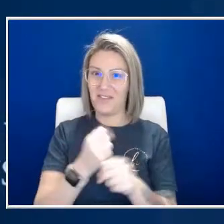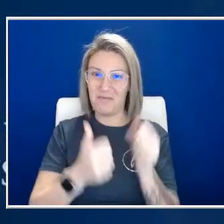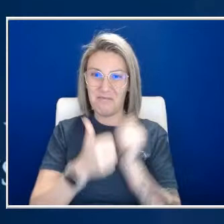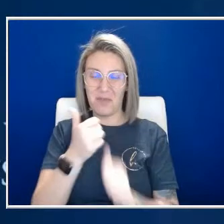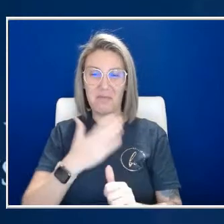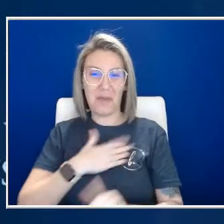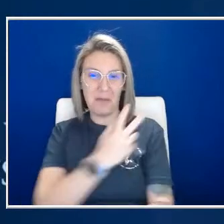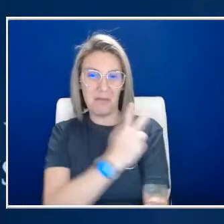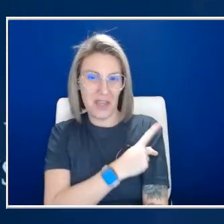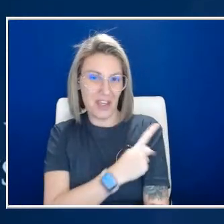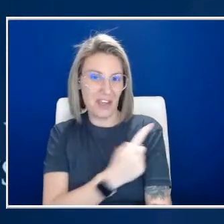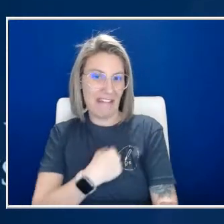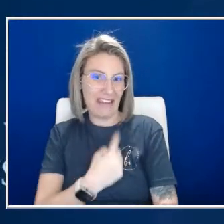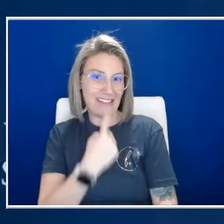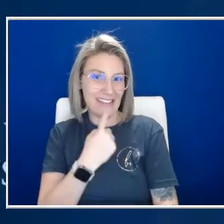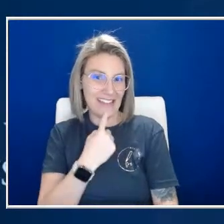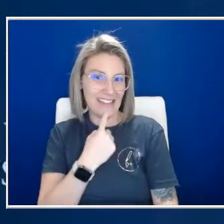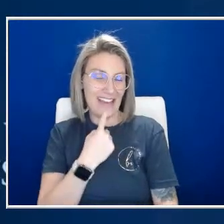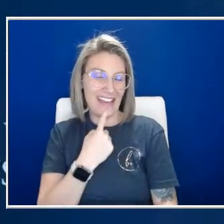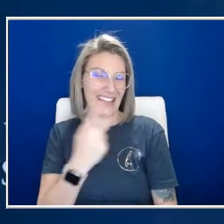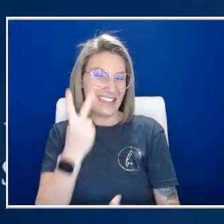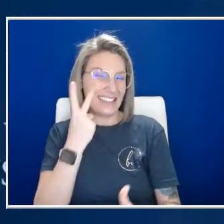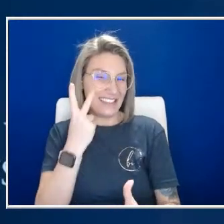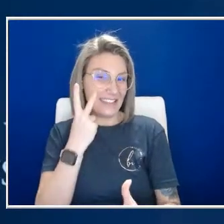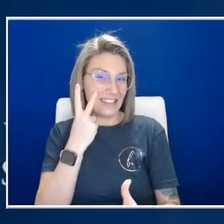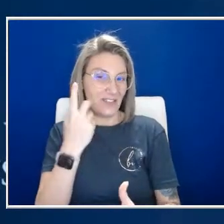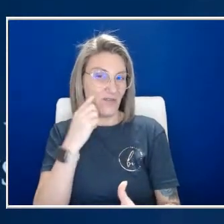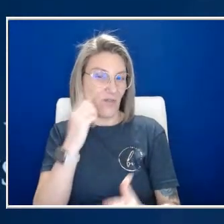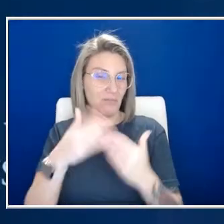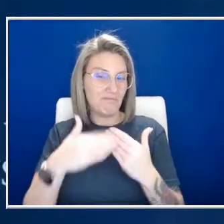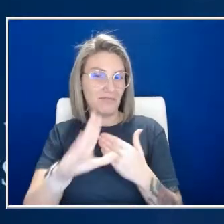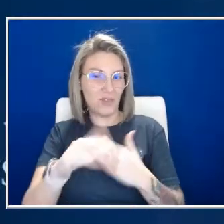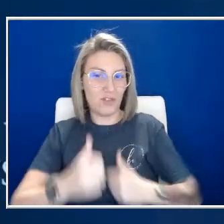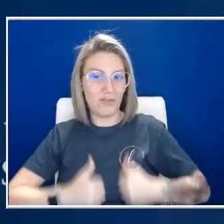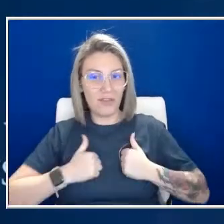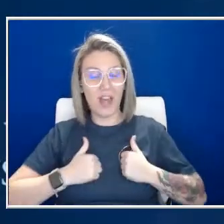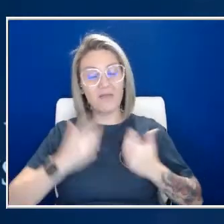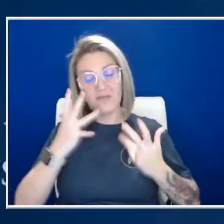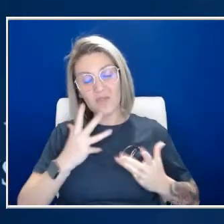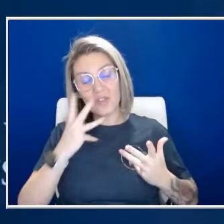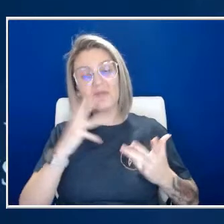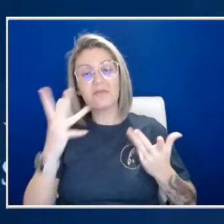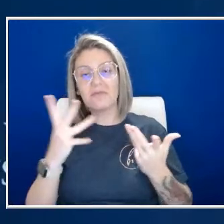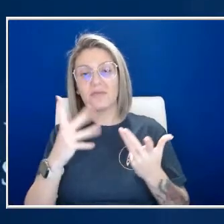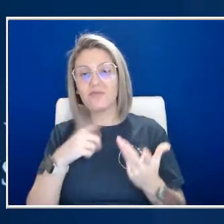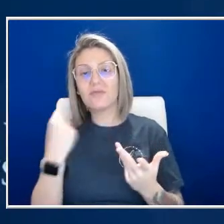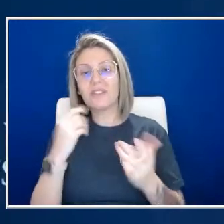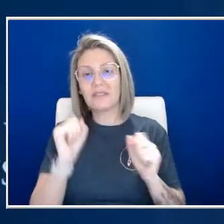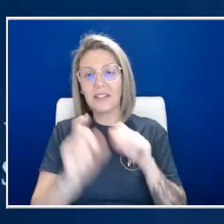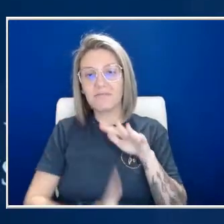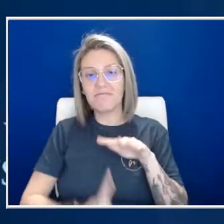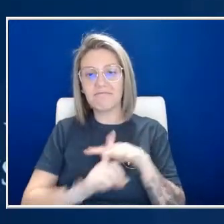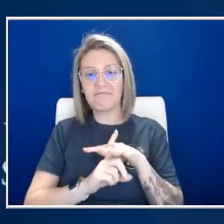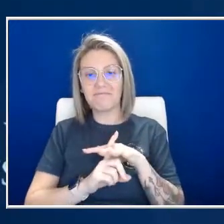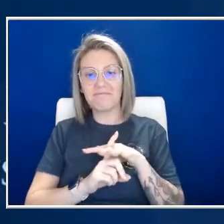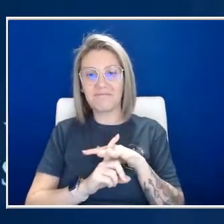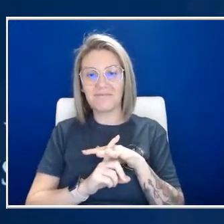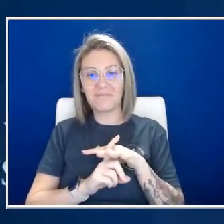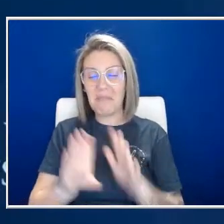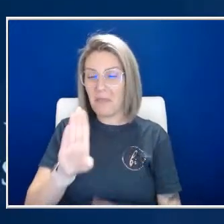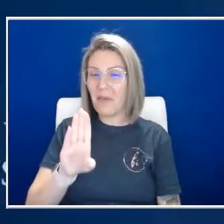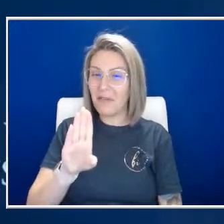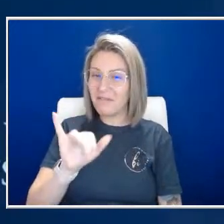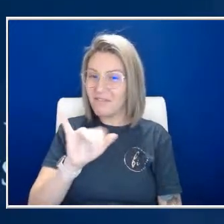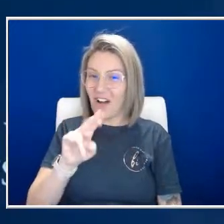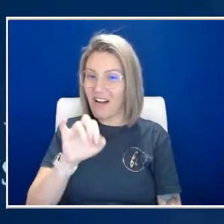them for the rest of their life. I figured. Because unfortunately there is a risk that it would come back. In Bonnie's case, we're not going to talk about that because I